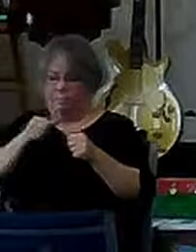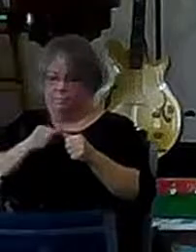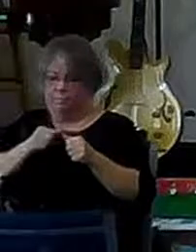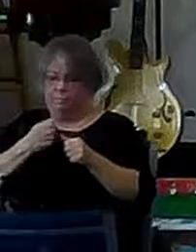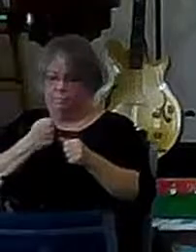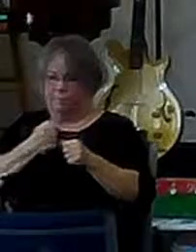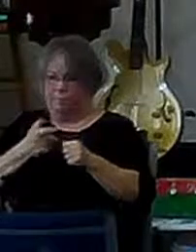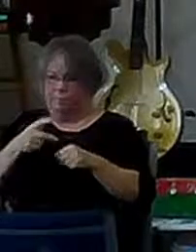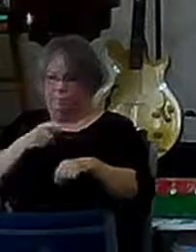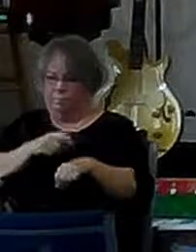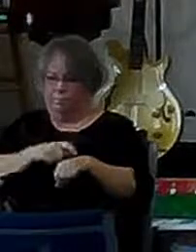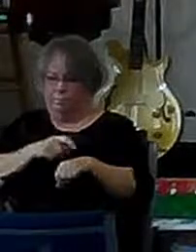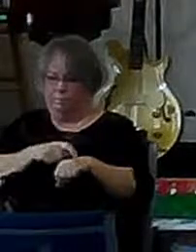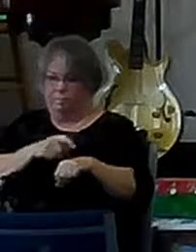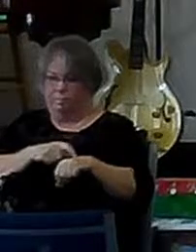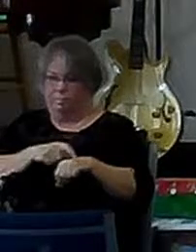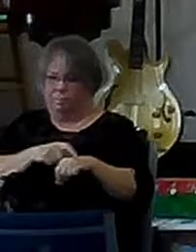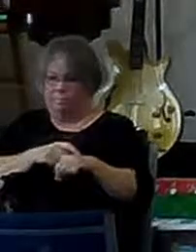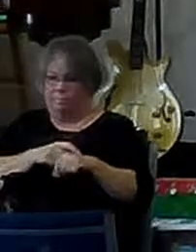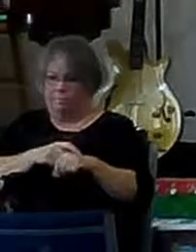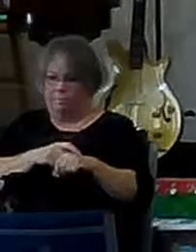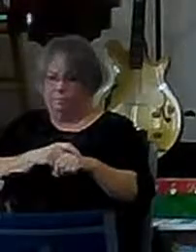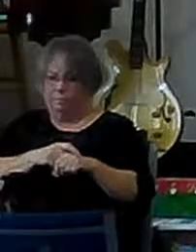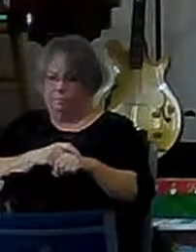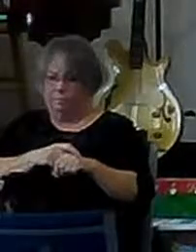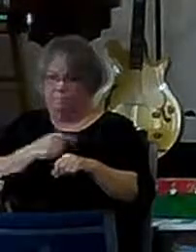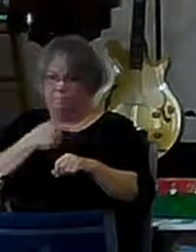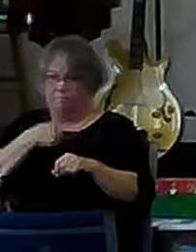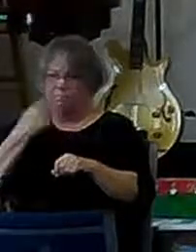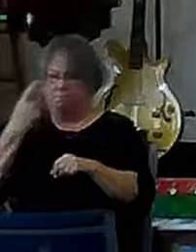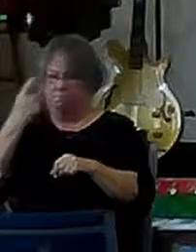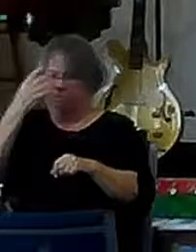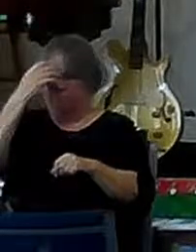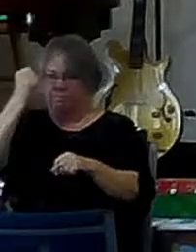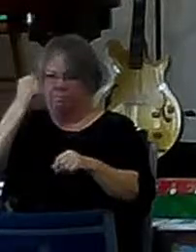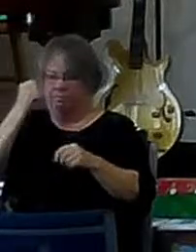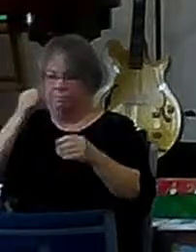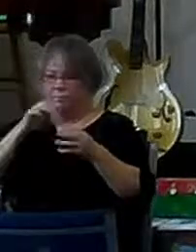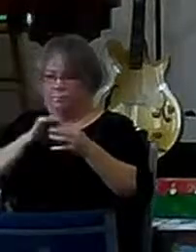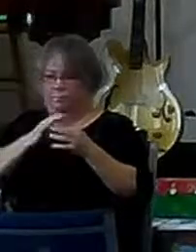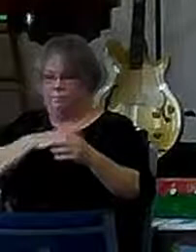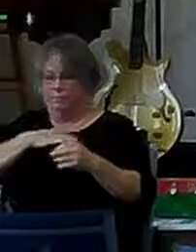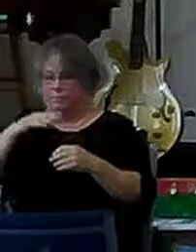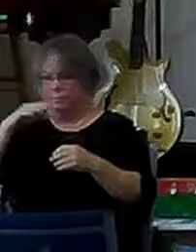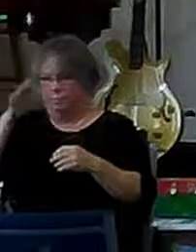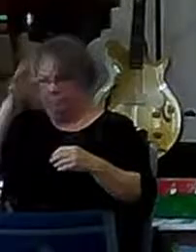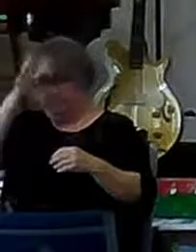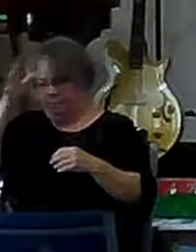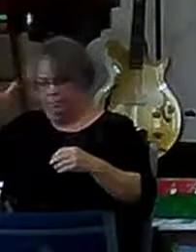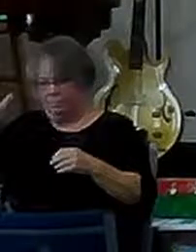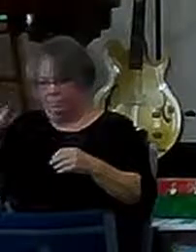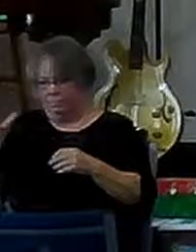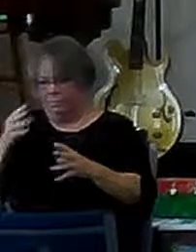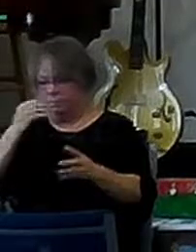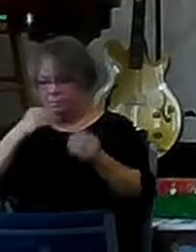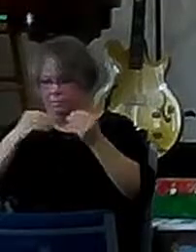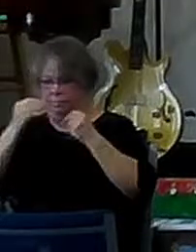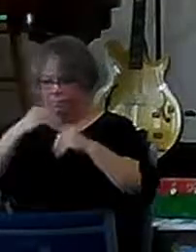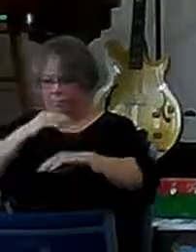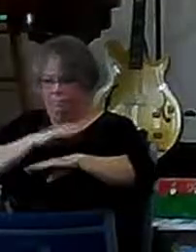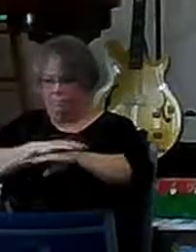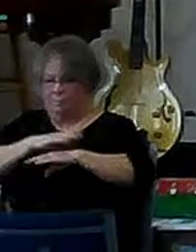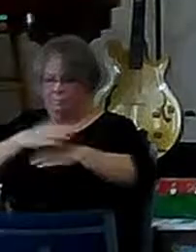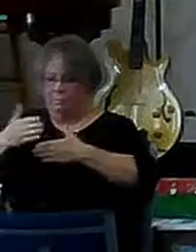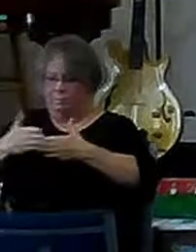occasions. One memory is the most vivid. It was in McCall, Idaho, at a picnic table near